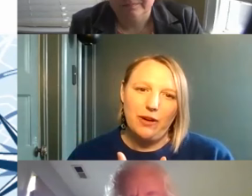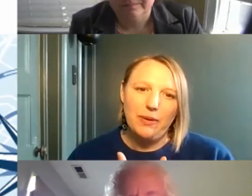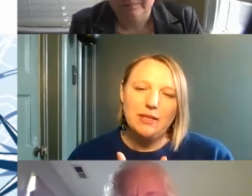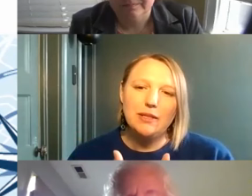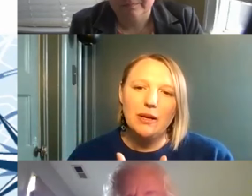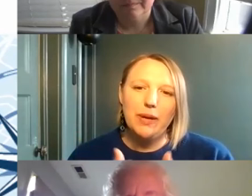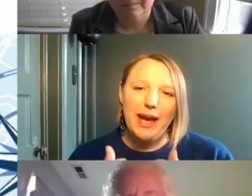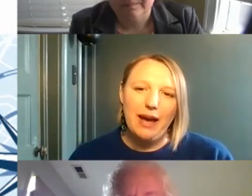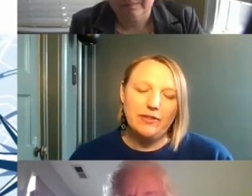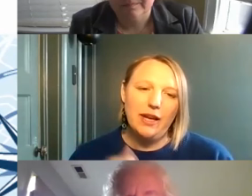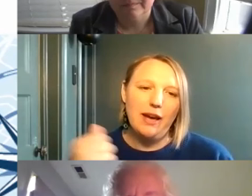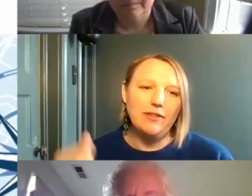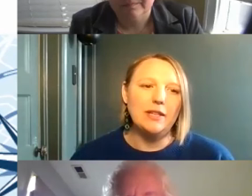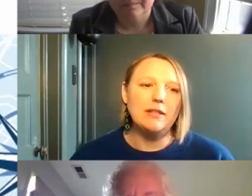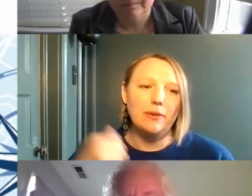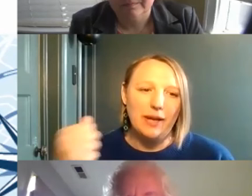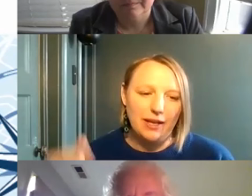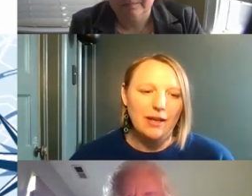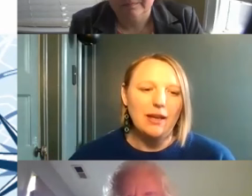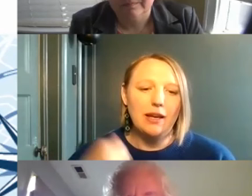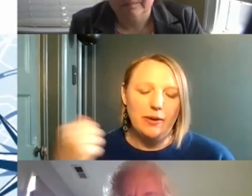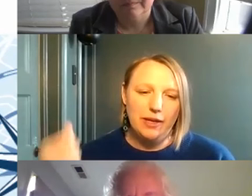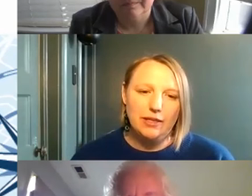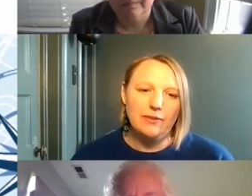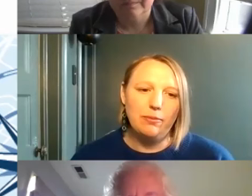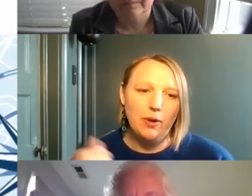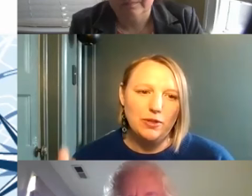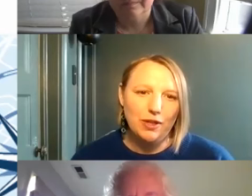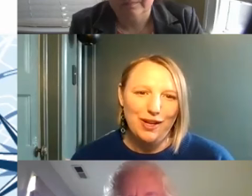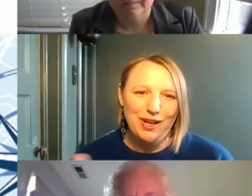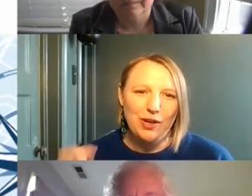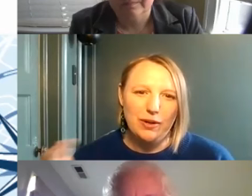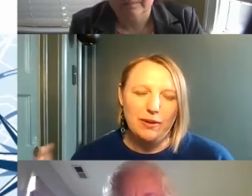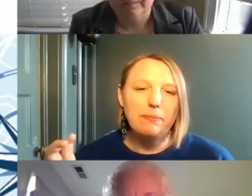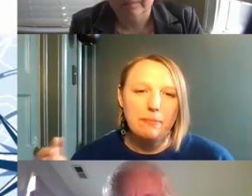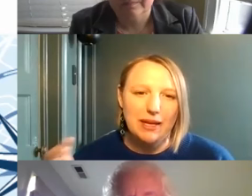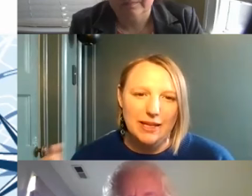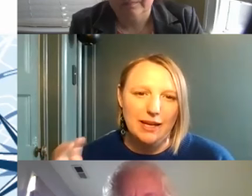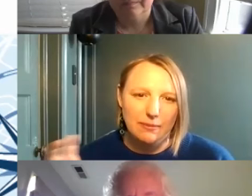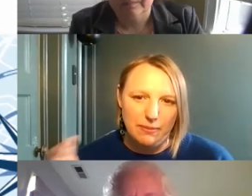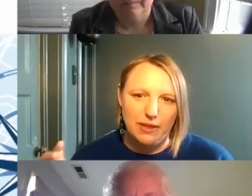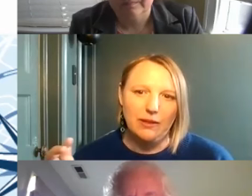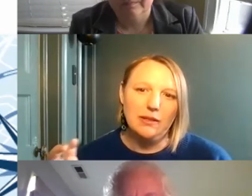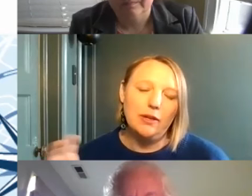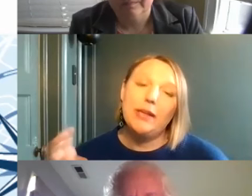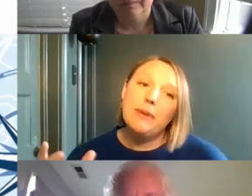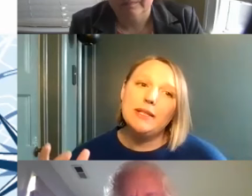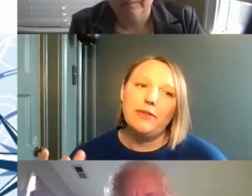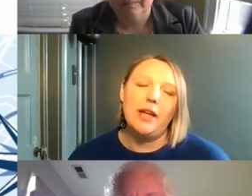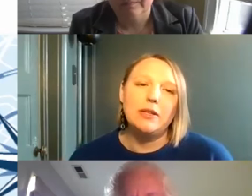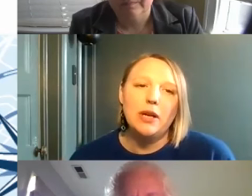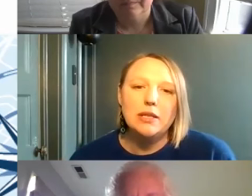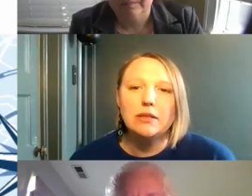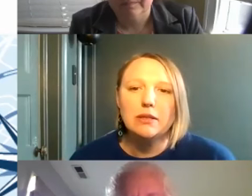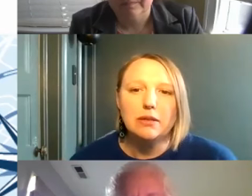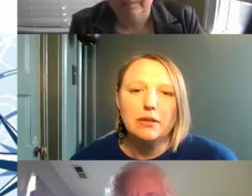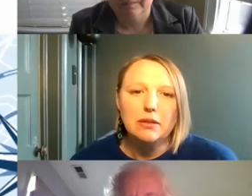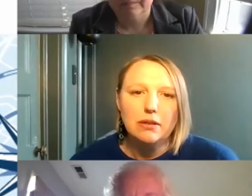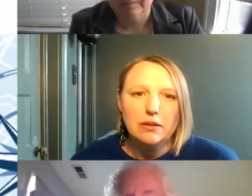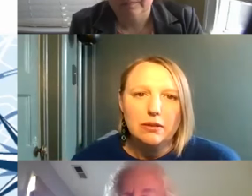comes from. And so we have to have this integrated and cohesive approach in order to maintain and build great space for that